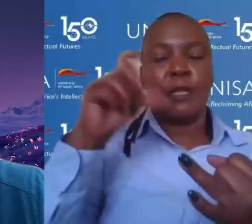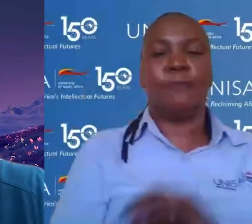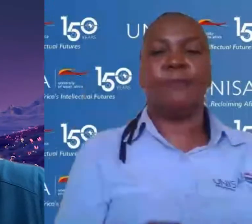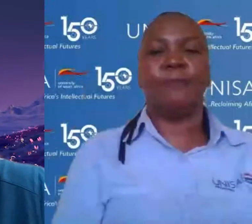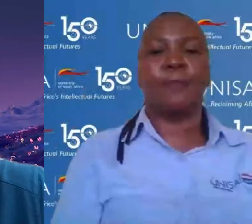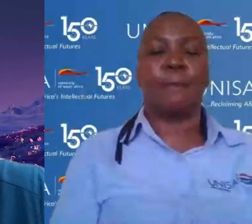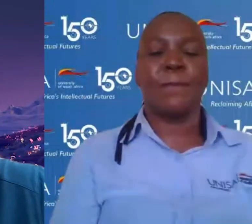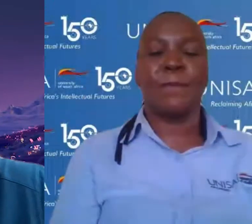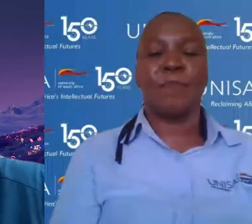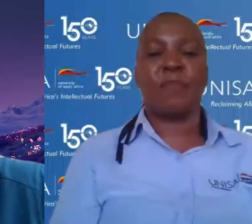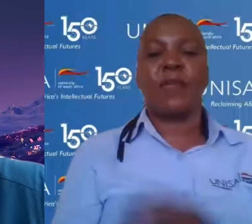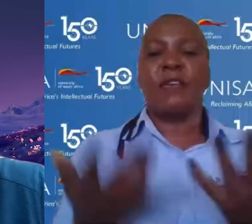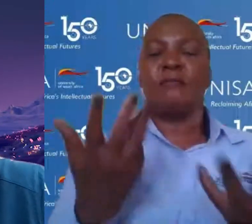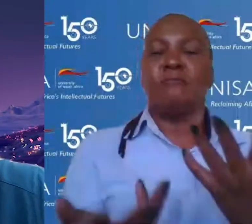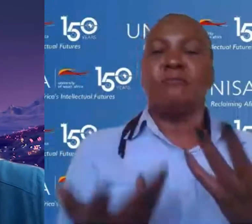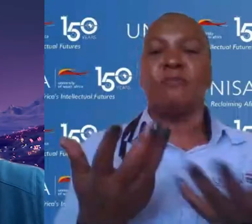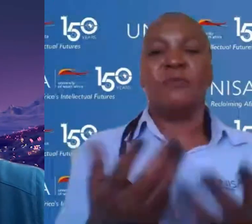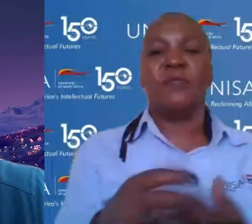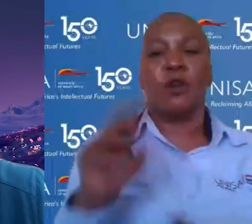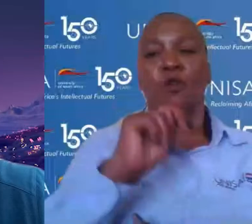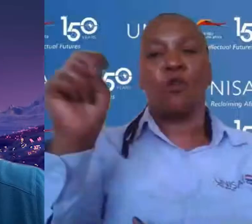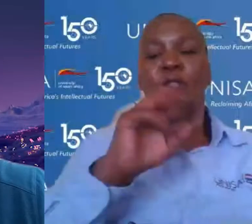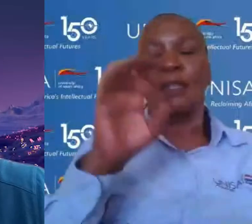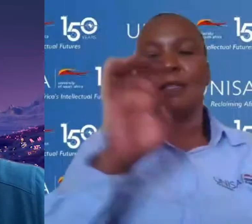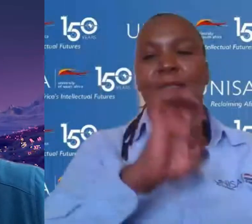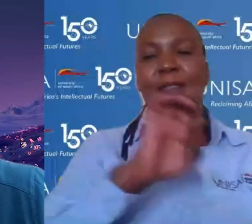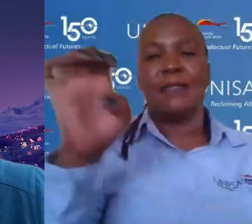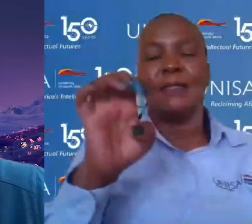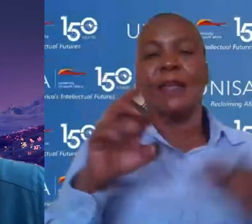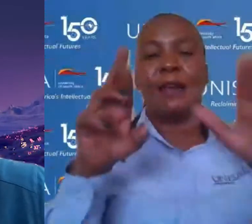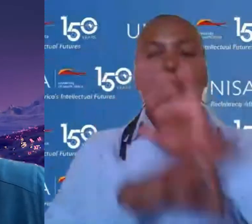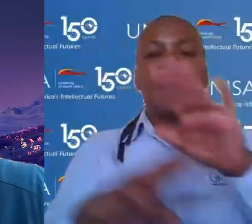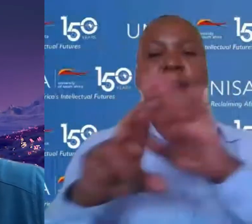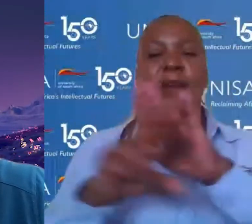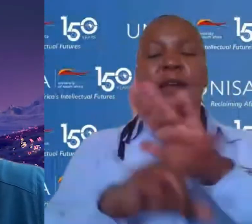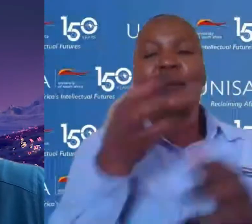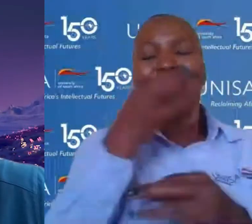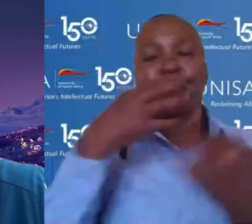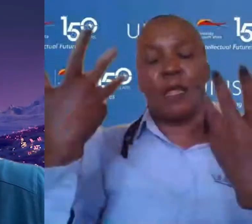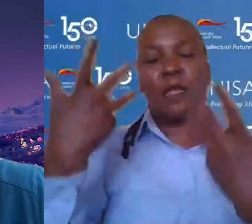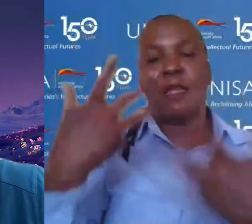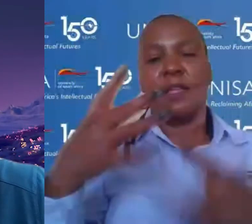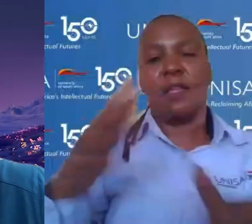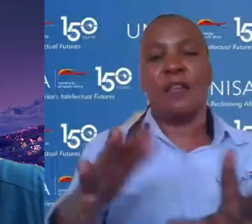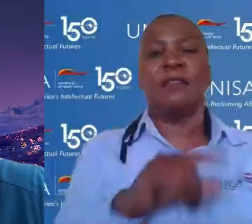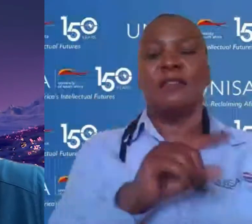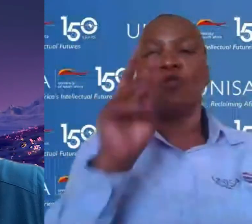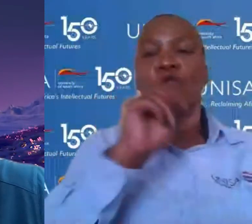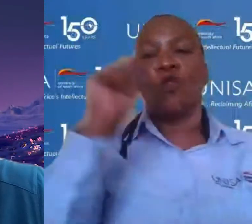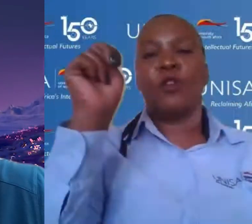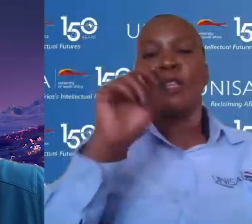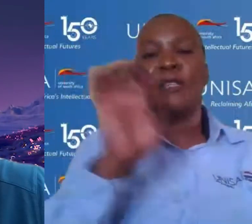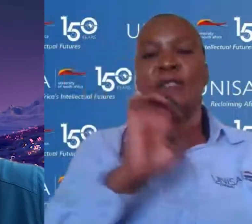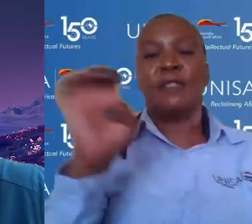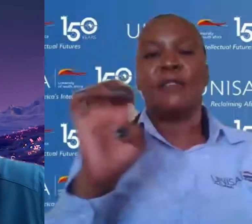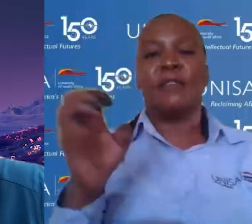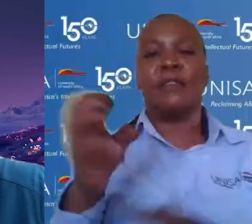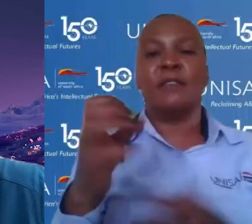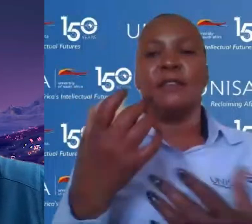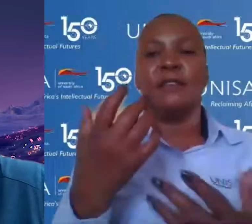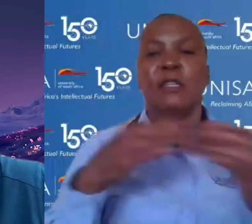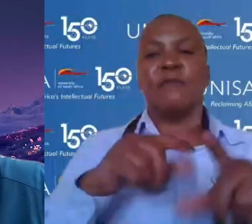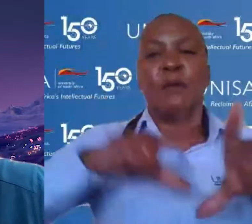If it is Northeastern region, I have indicated that Northeastern region is made up of Limpopo